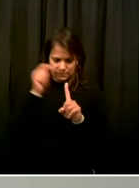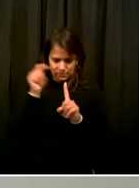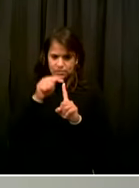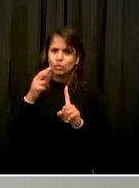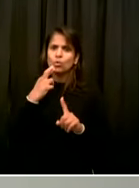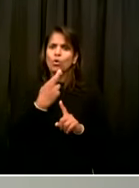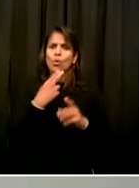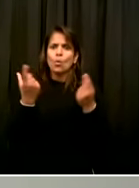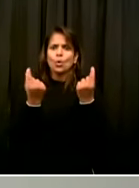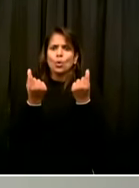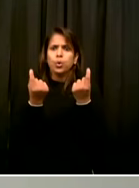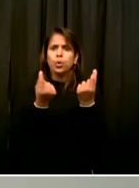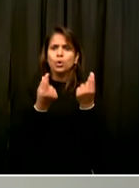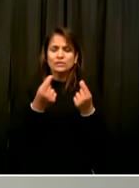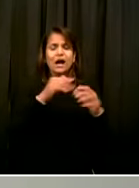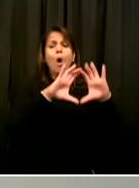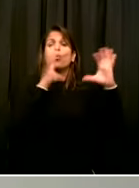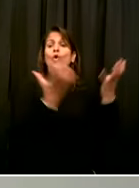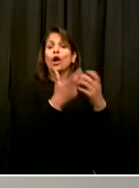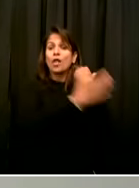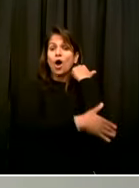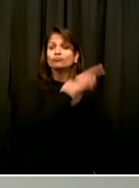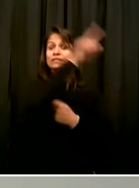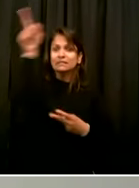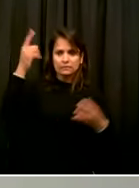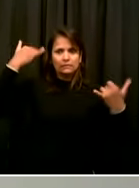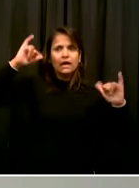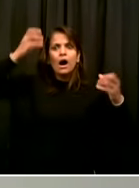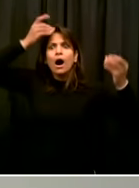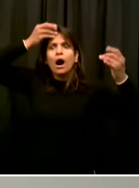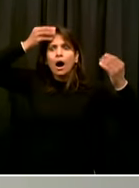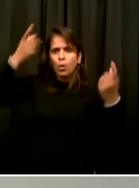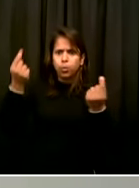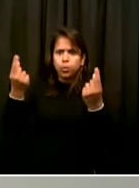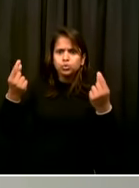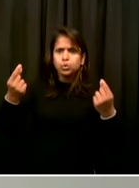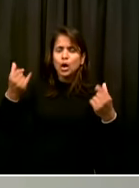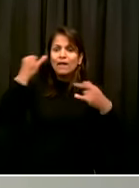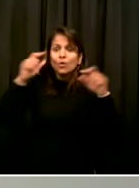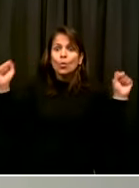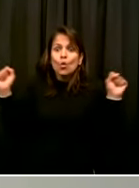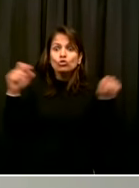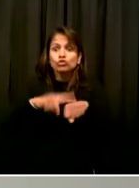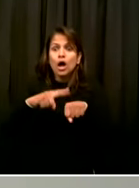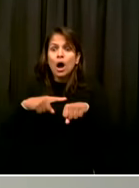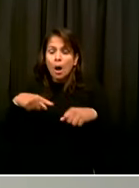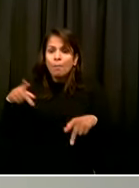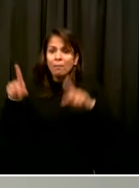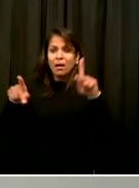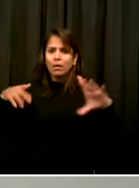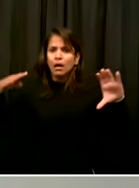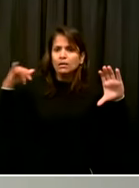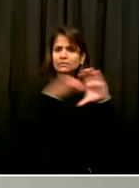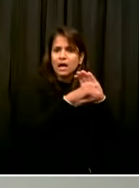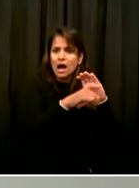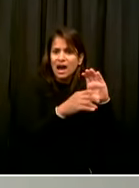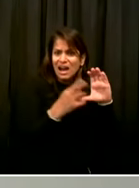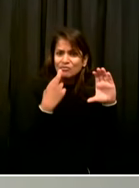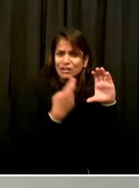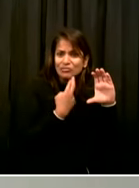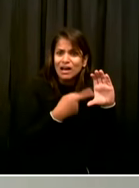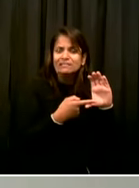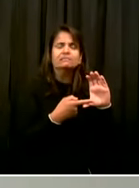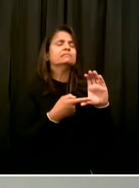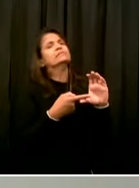And as Commissioner Chakshi and the mayor have said earlier on, we're using that data to guide us. So that's really what we need to do to maintain